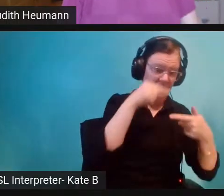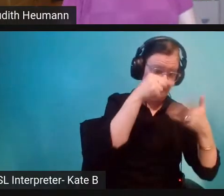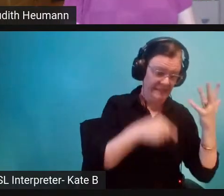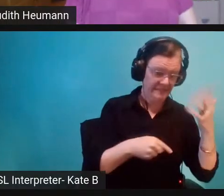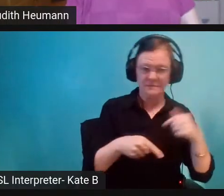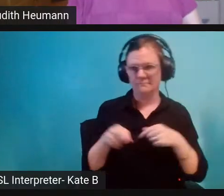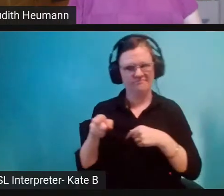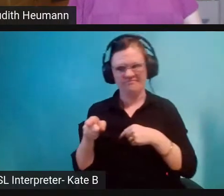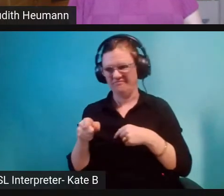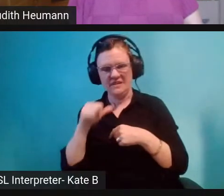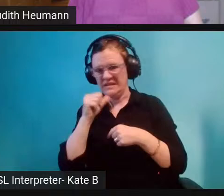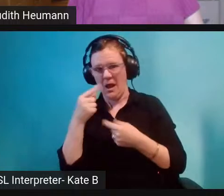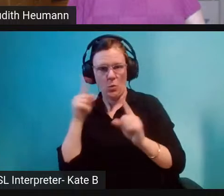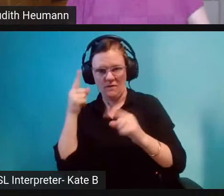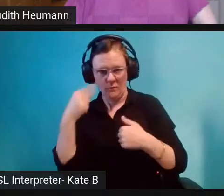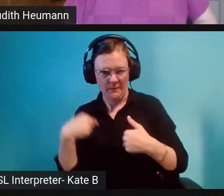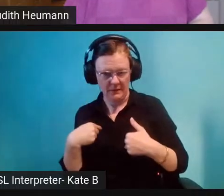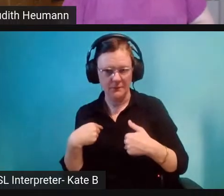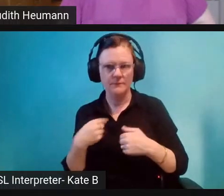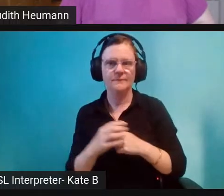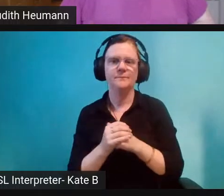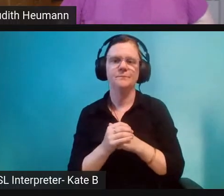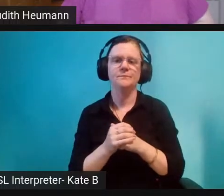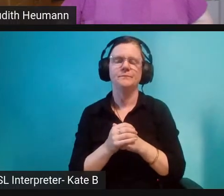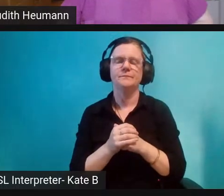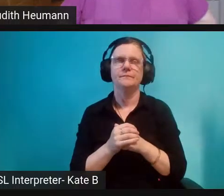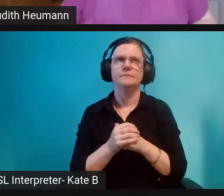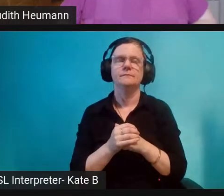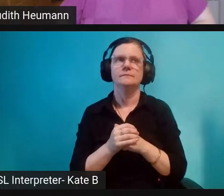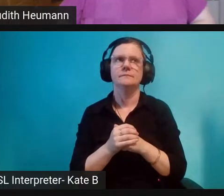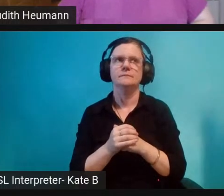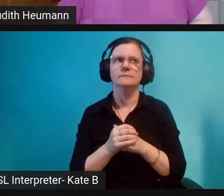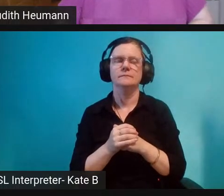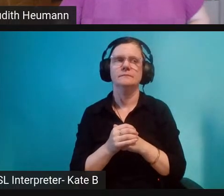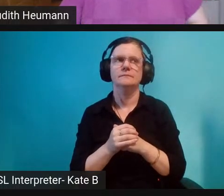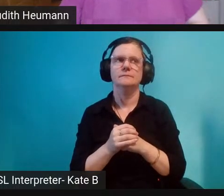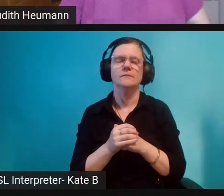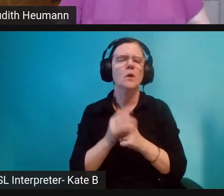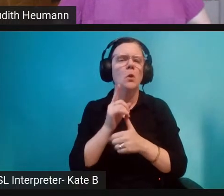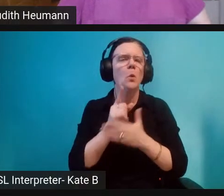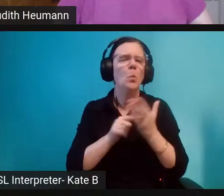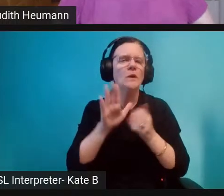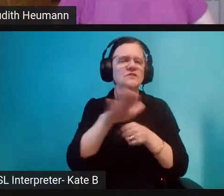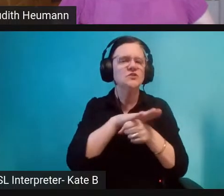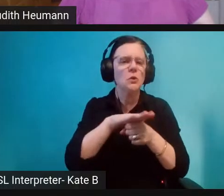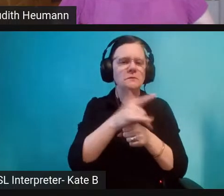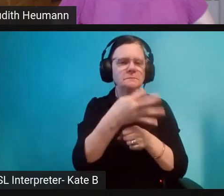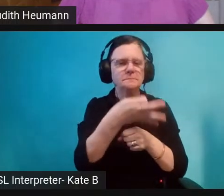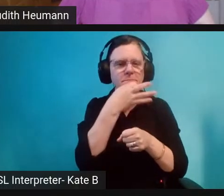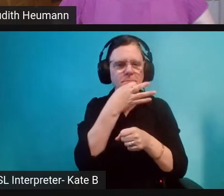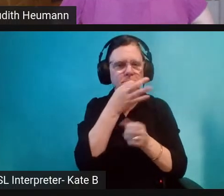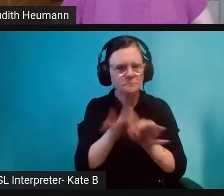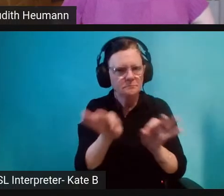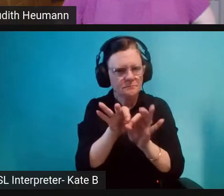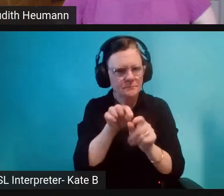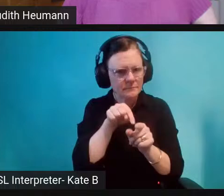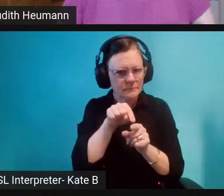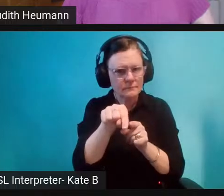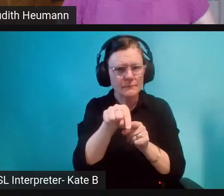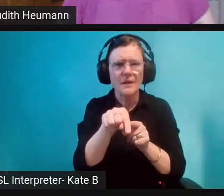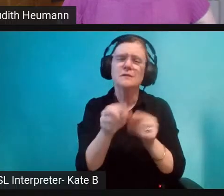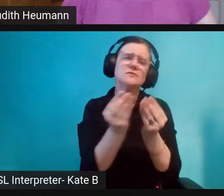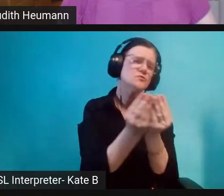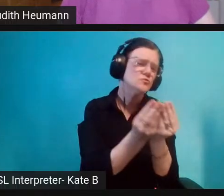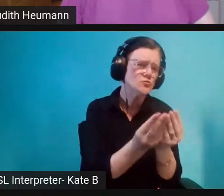me. Look at the areas that are important to you, because again, there's so many areas